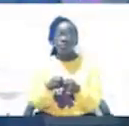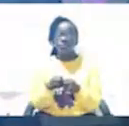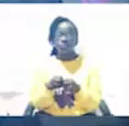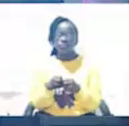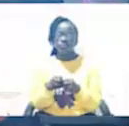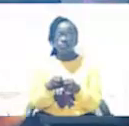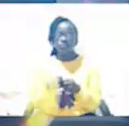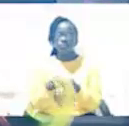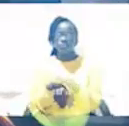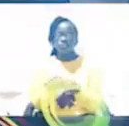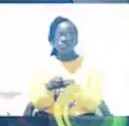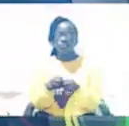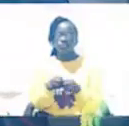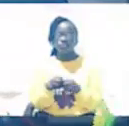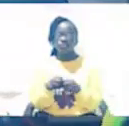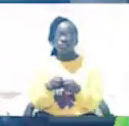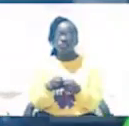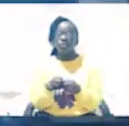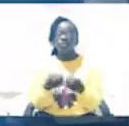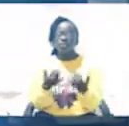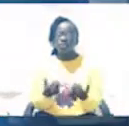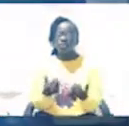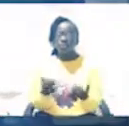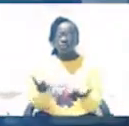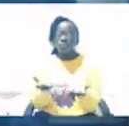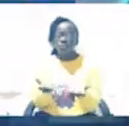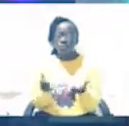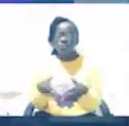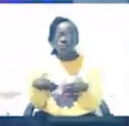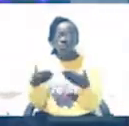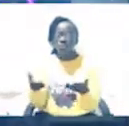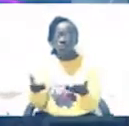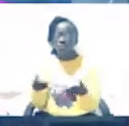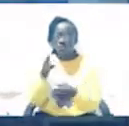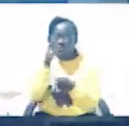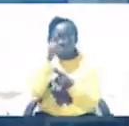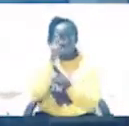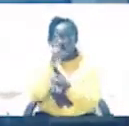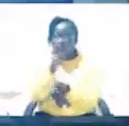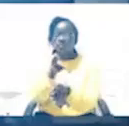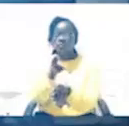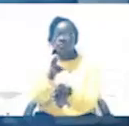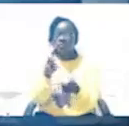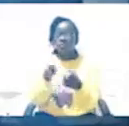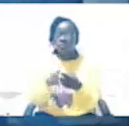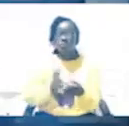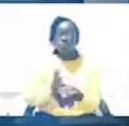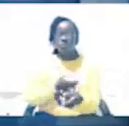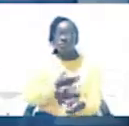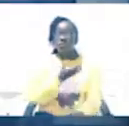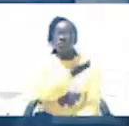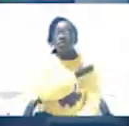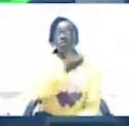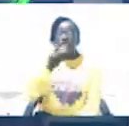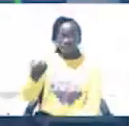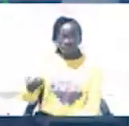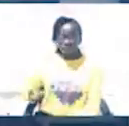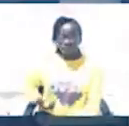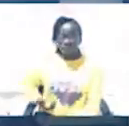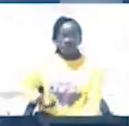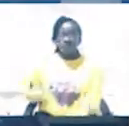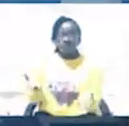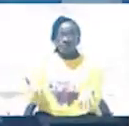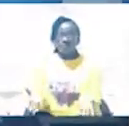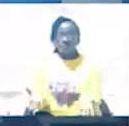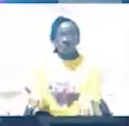me sase ede ni die Emma Nananom. We are blessed to have them here tonight on the Alant.